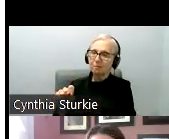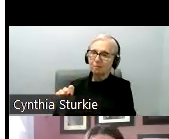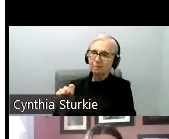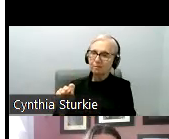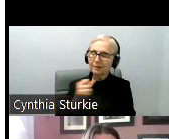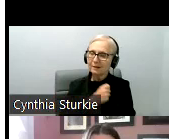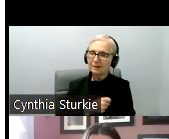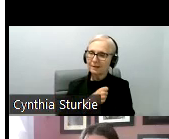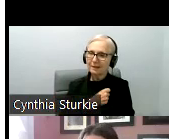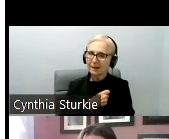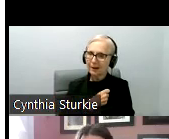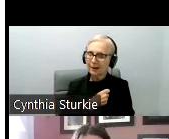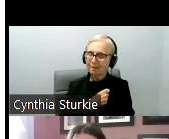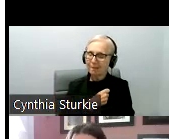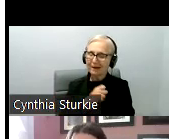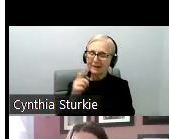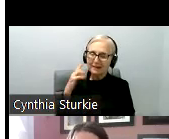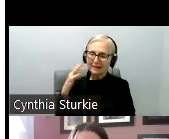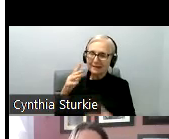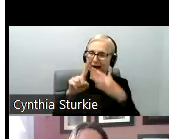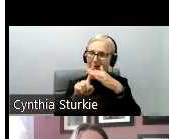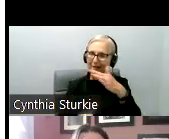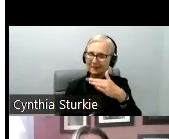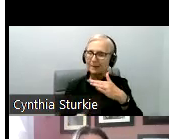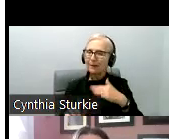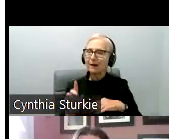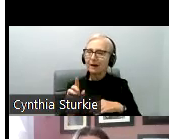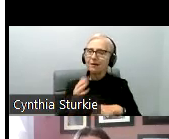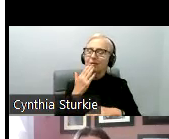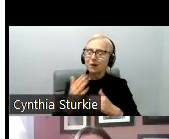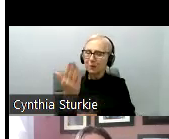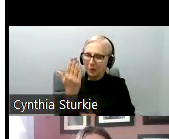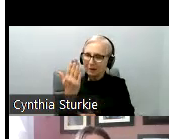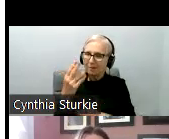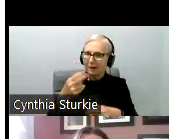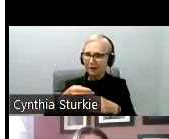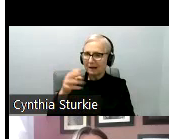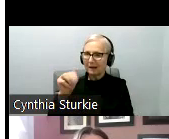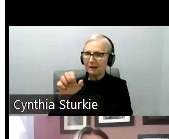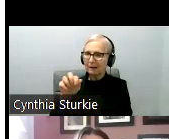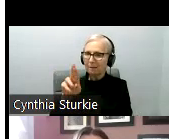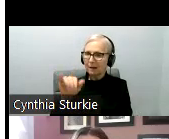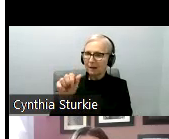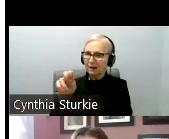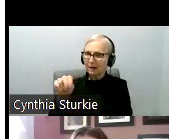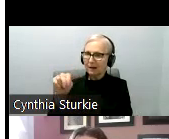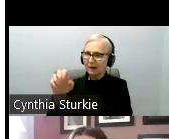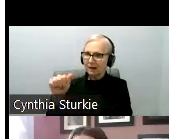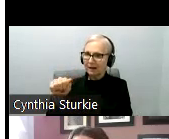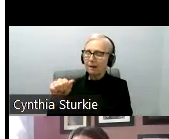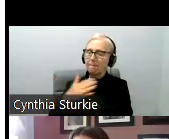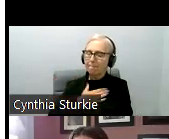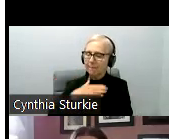Sorry, my little bar disappeared there for a second. I had to find my unmute button. Good morning, everybody. My name is Mariana Sears. My pronouns are she,